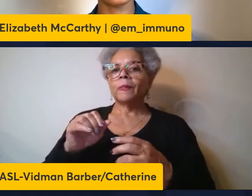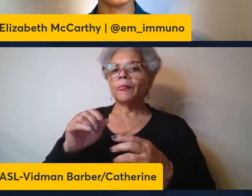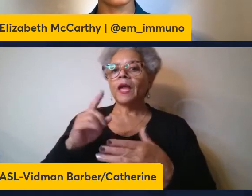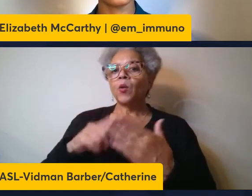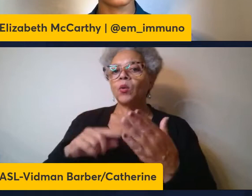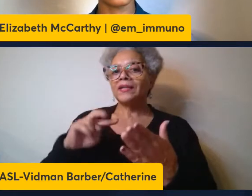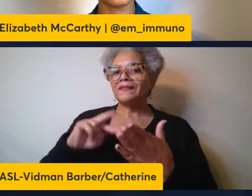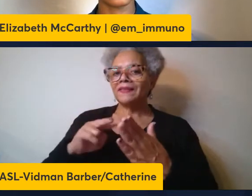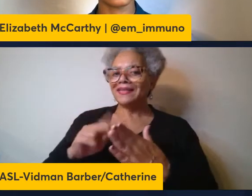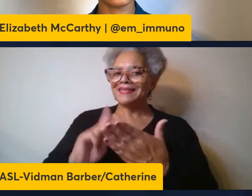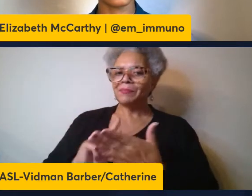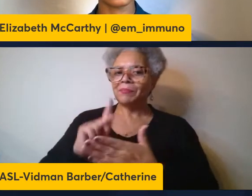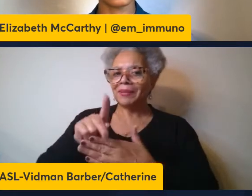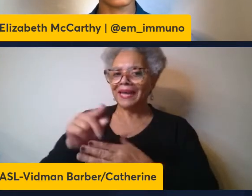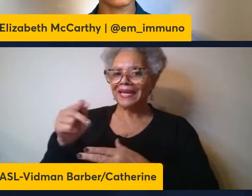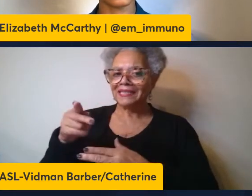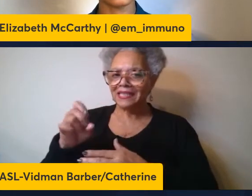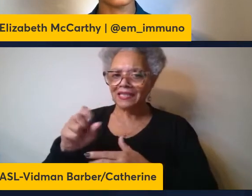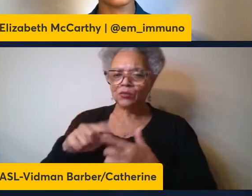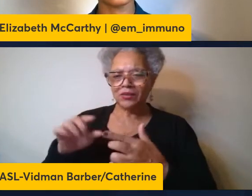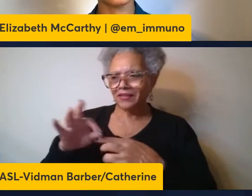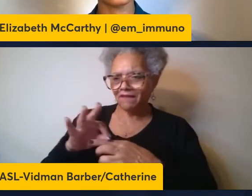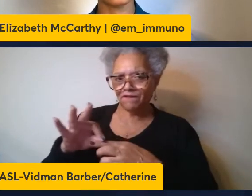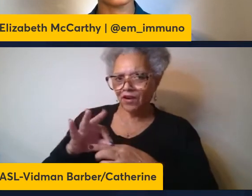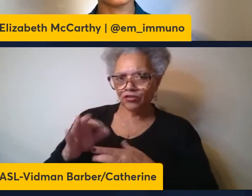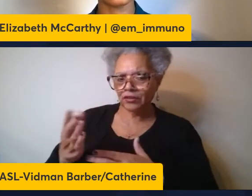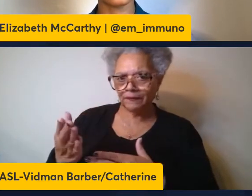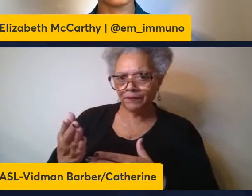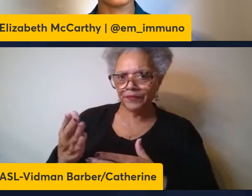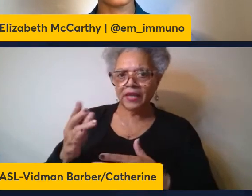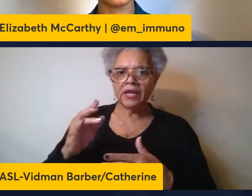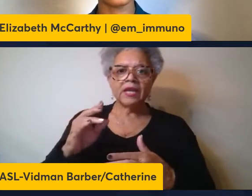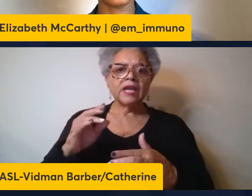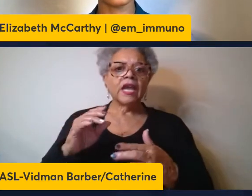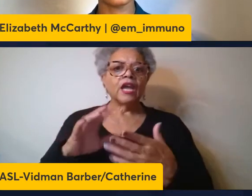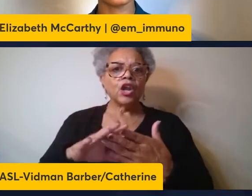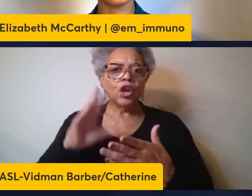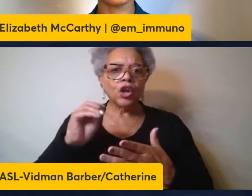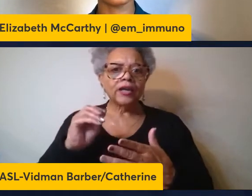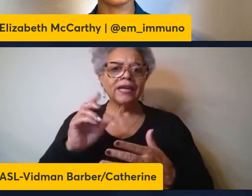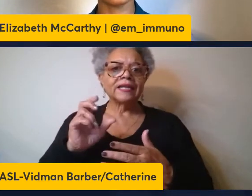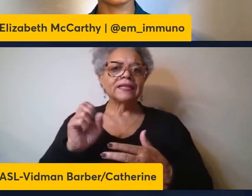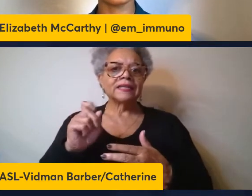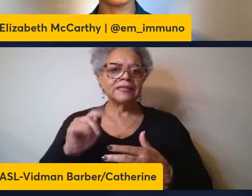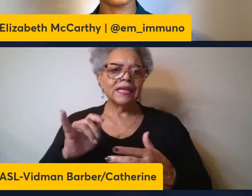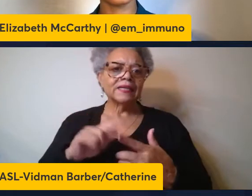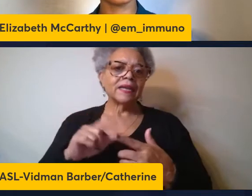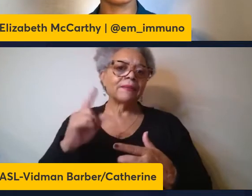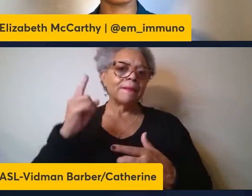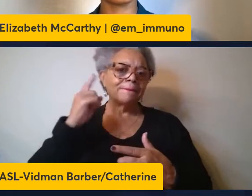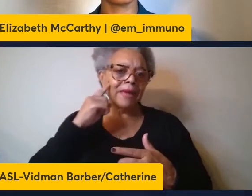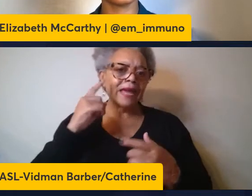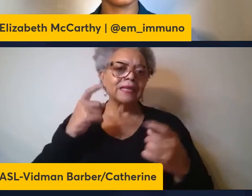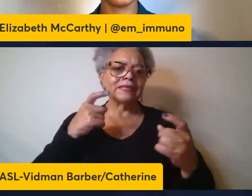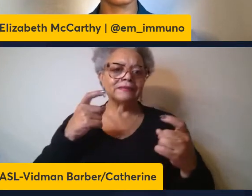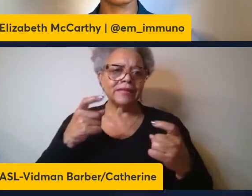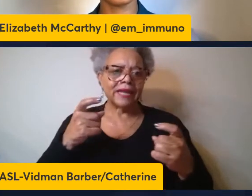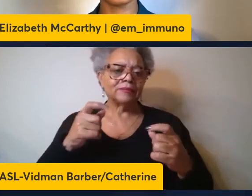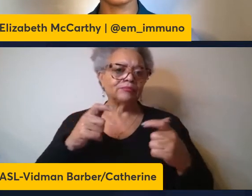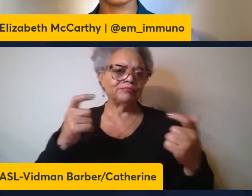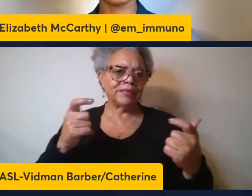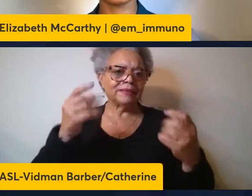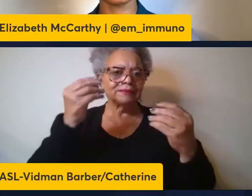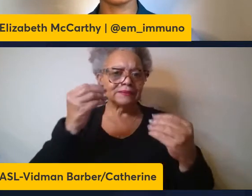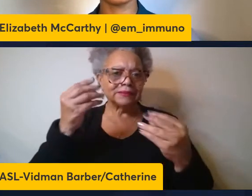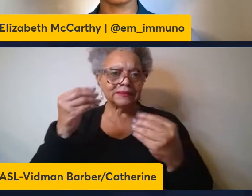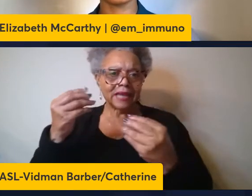plant genes of unknown function are doing by mining this database and learning about how to mine databases, how to manage big data.